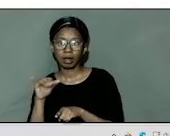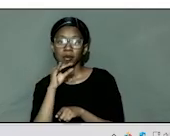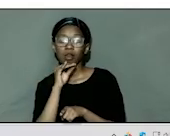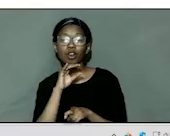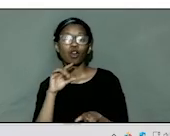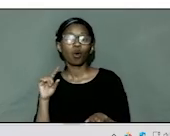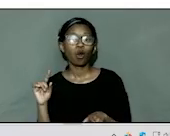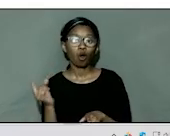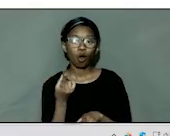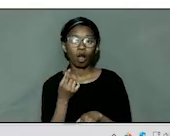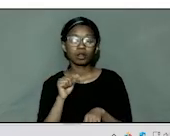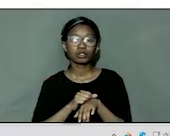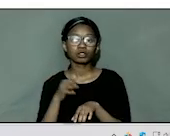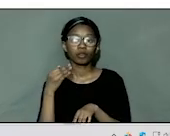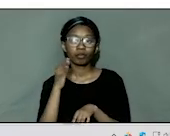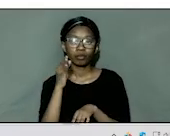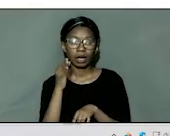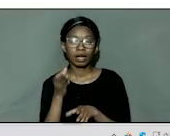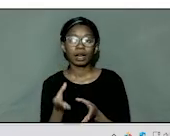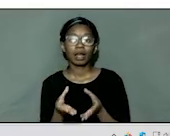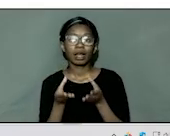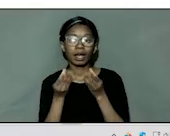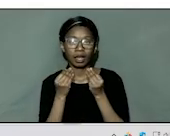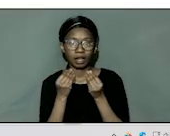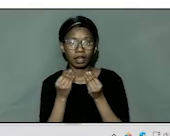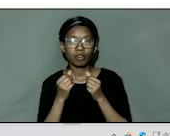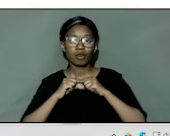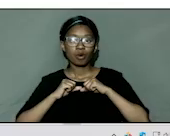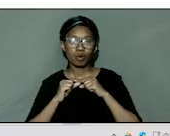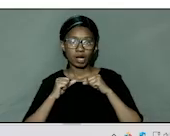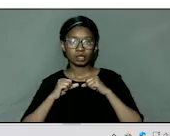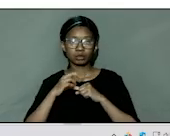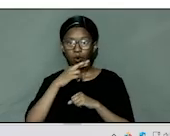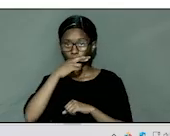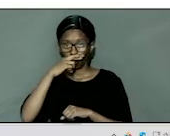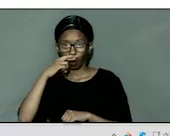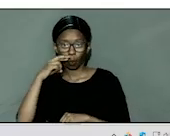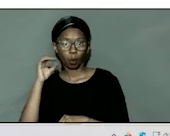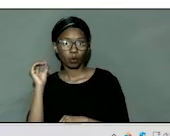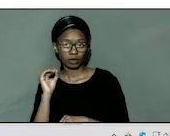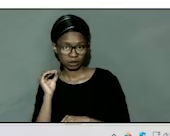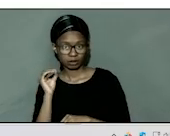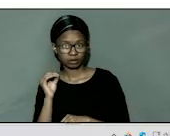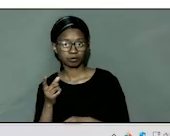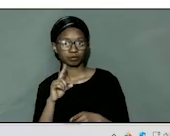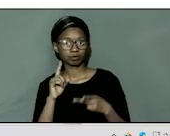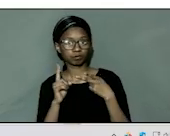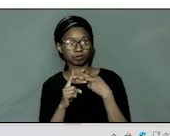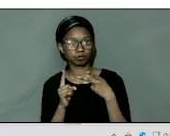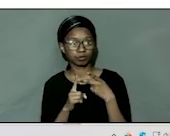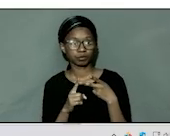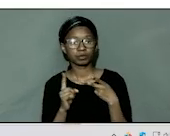bullet number two, what did the organism do? What did stoneflies do?